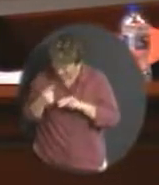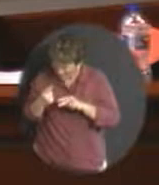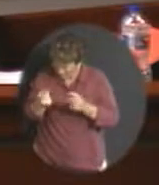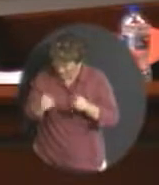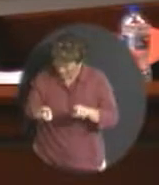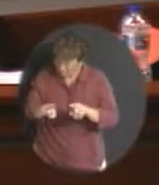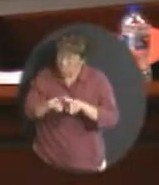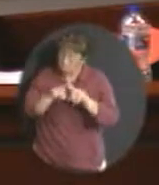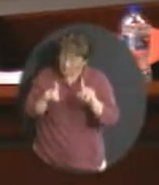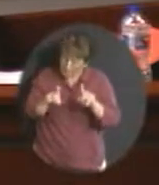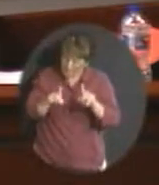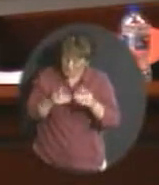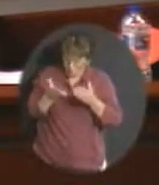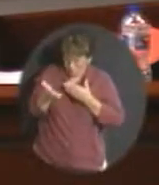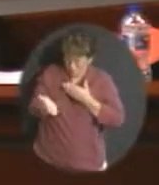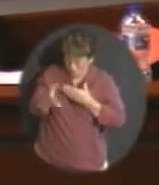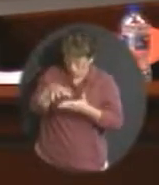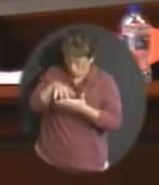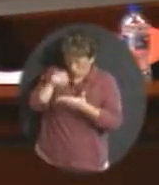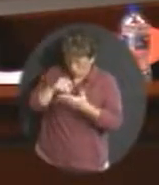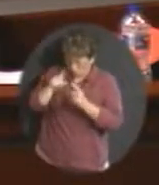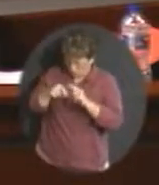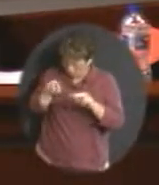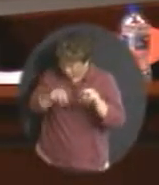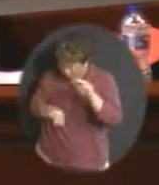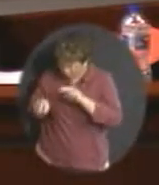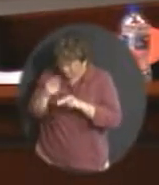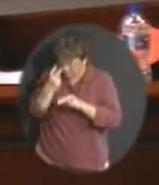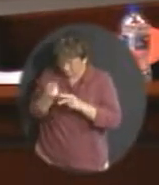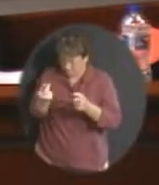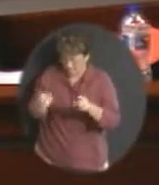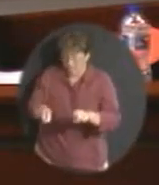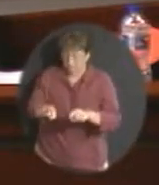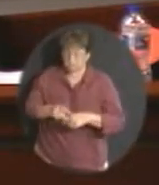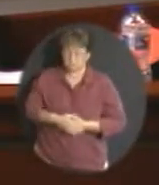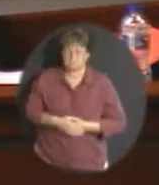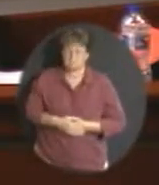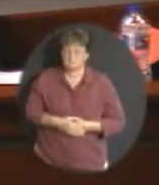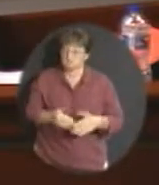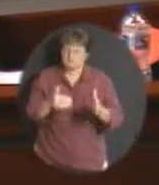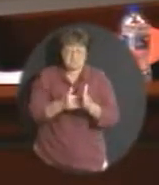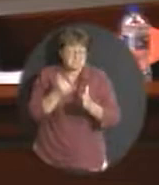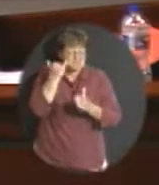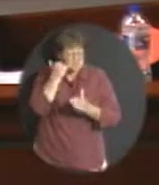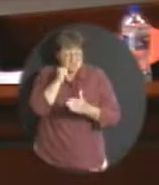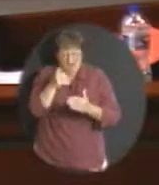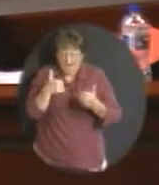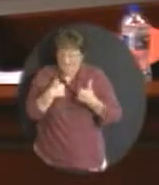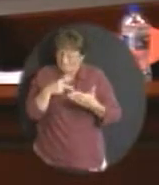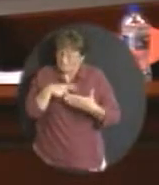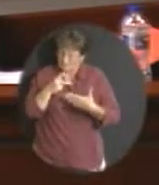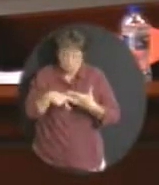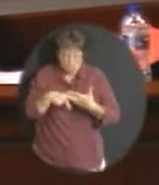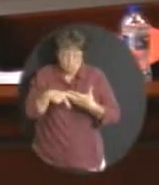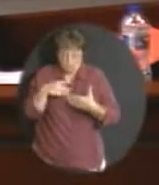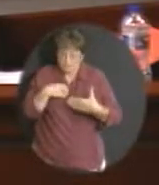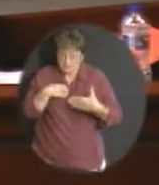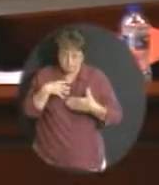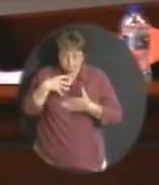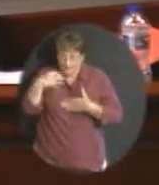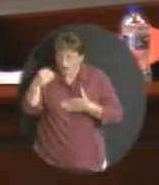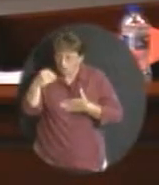there learning while all that happens. So again, if we didn't have this program, we would be out trying to